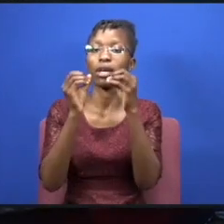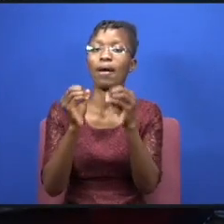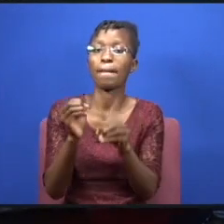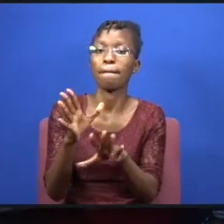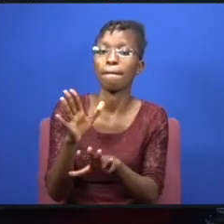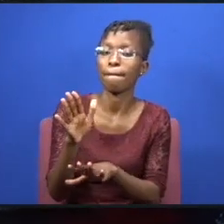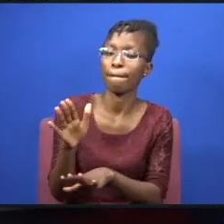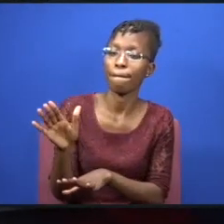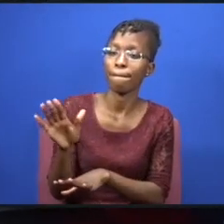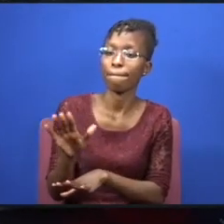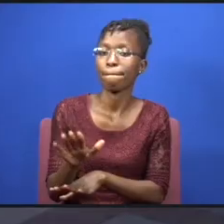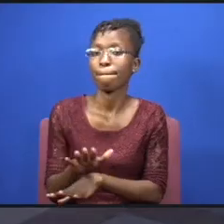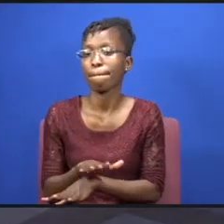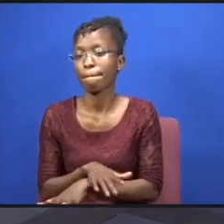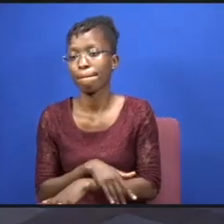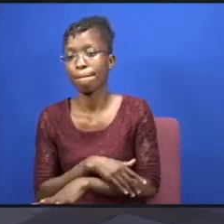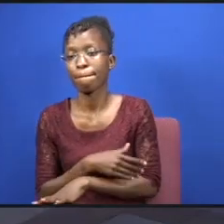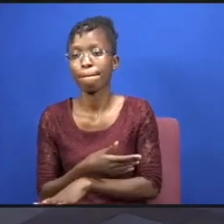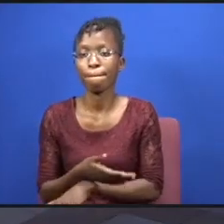Hallelujah. Thank you, Jesus.